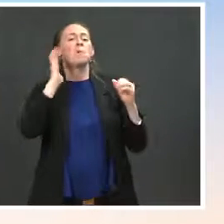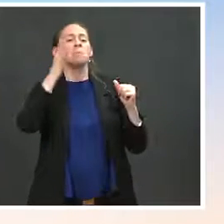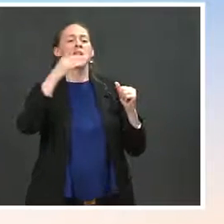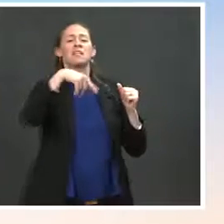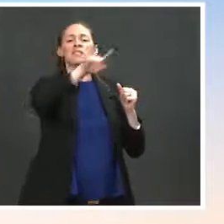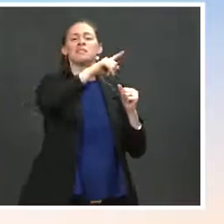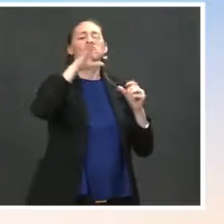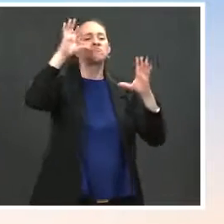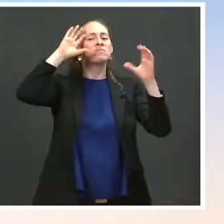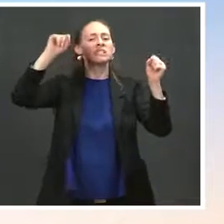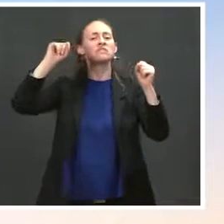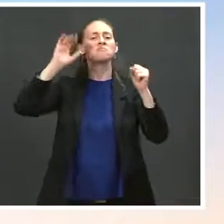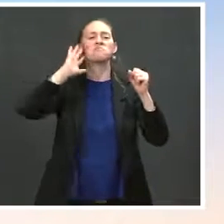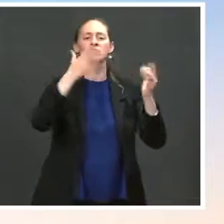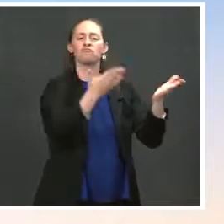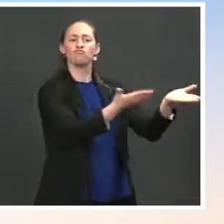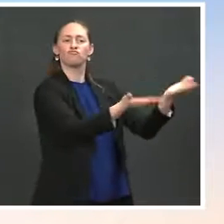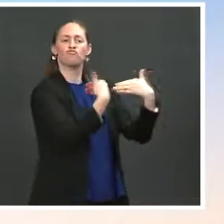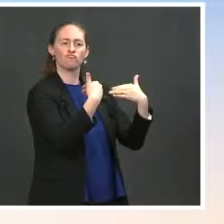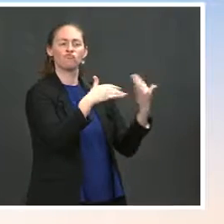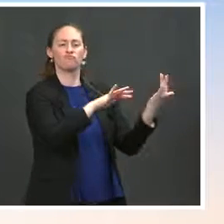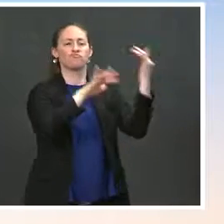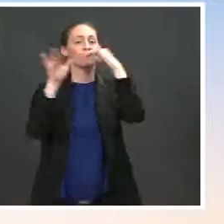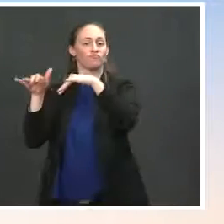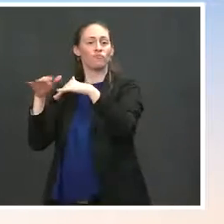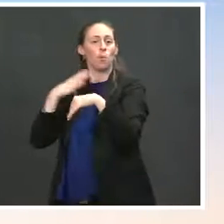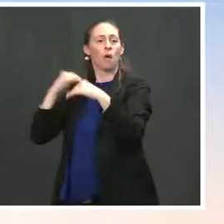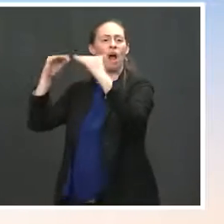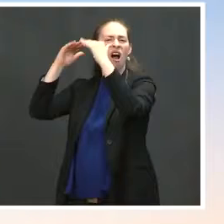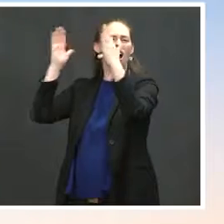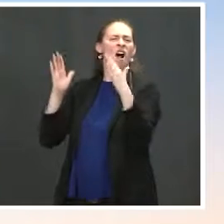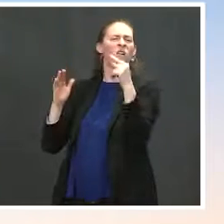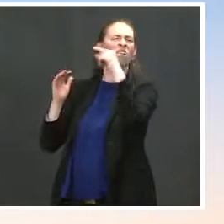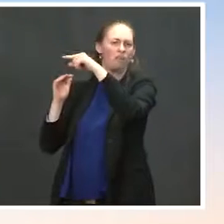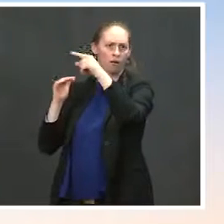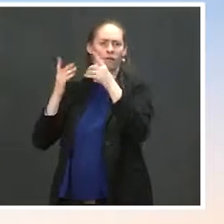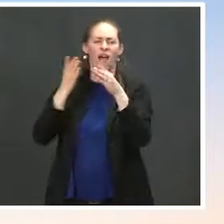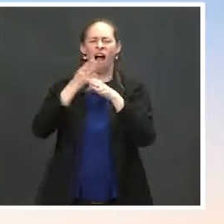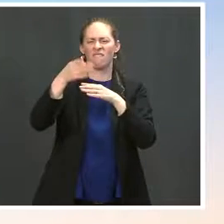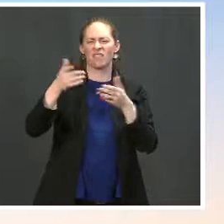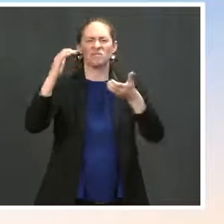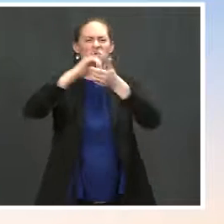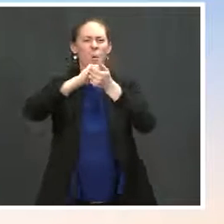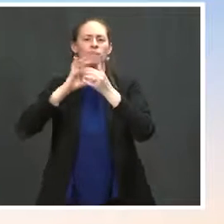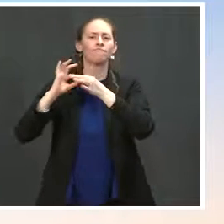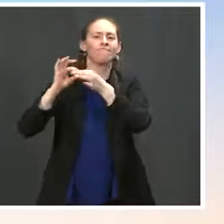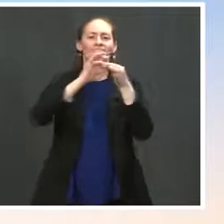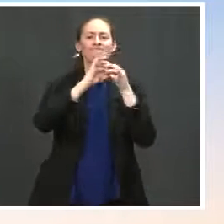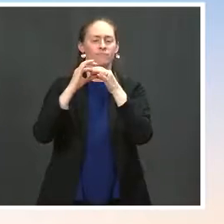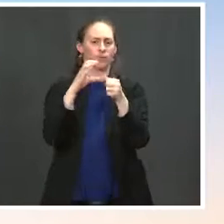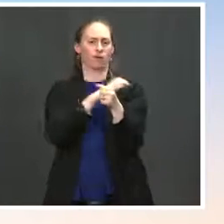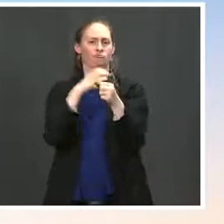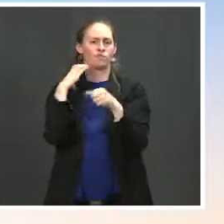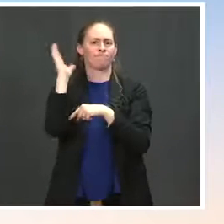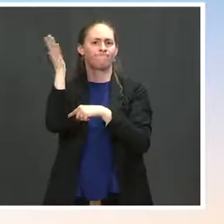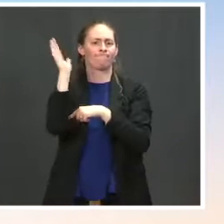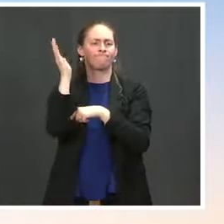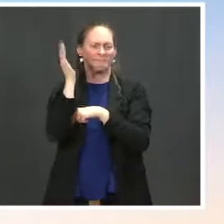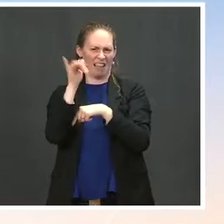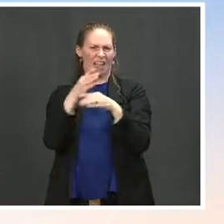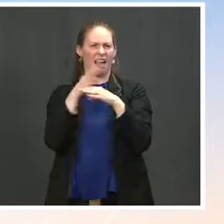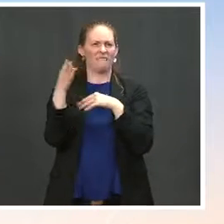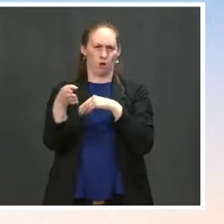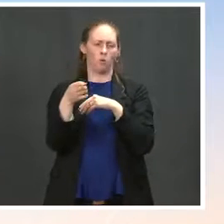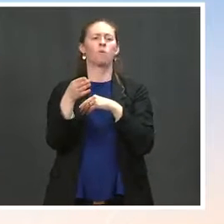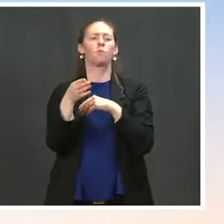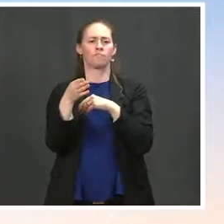to invite members to the White House soon after the joint session address. But we certainly welcome any good faith effort